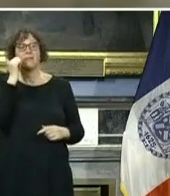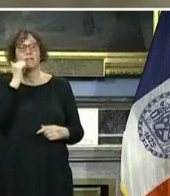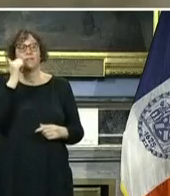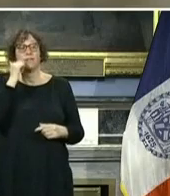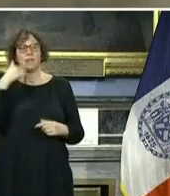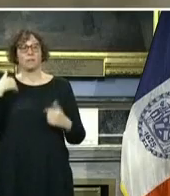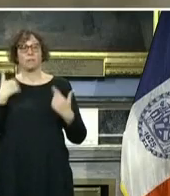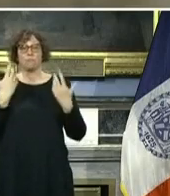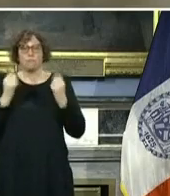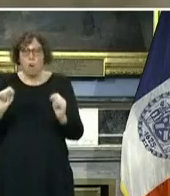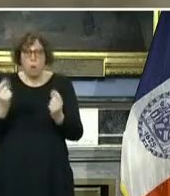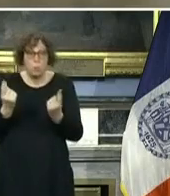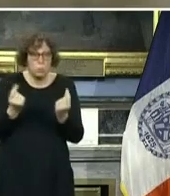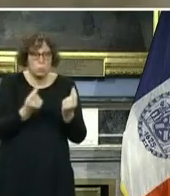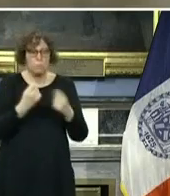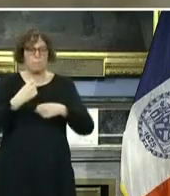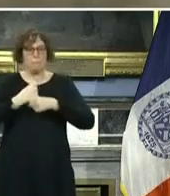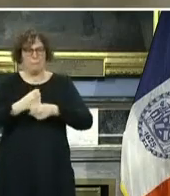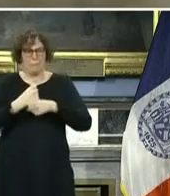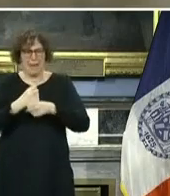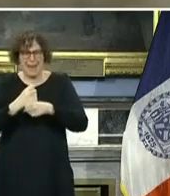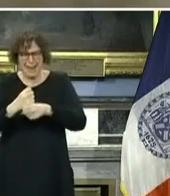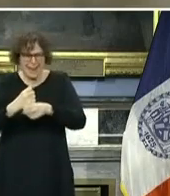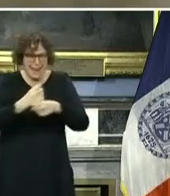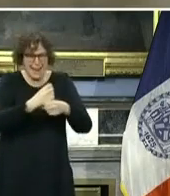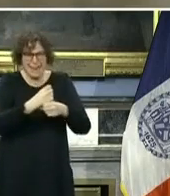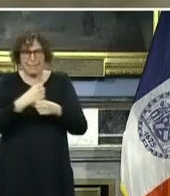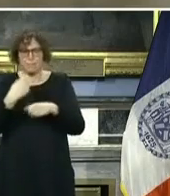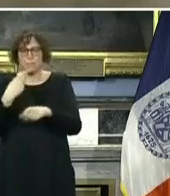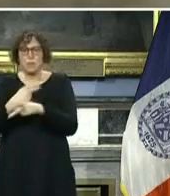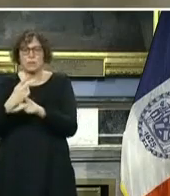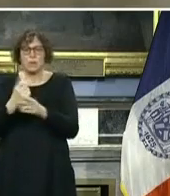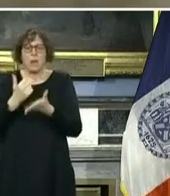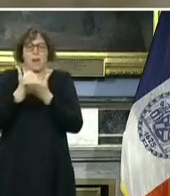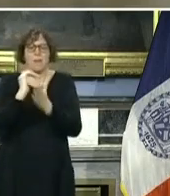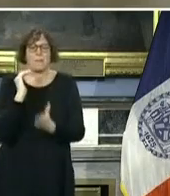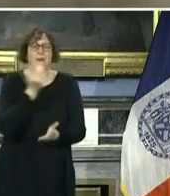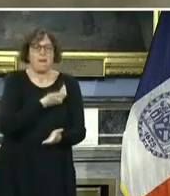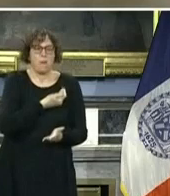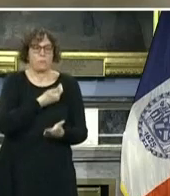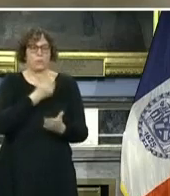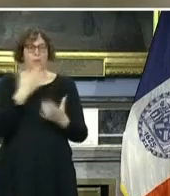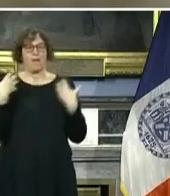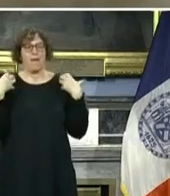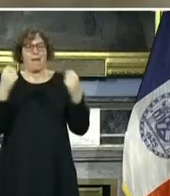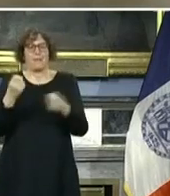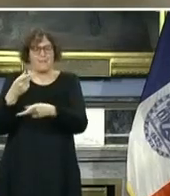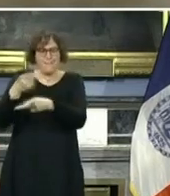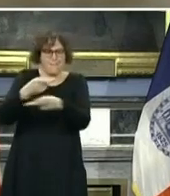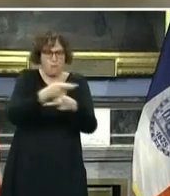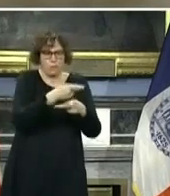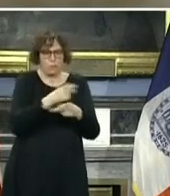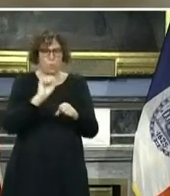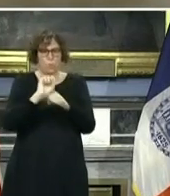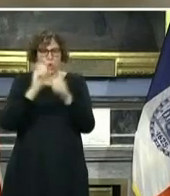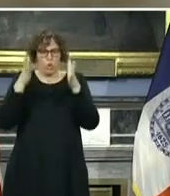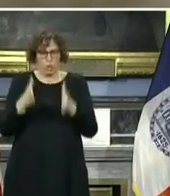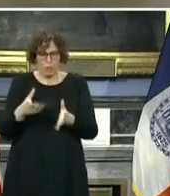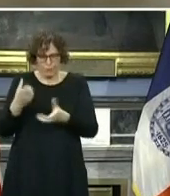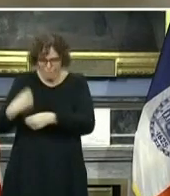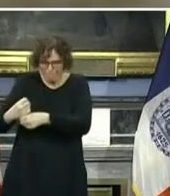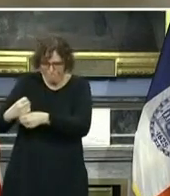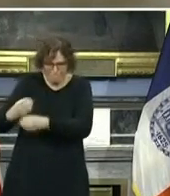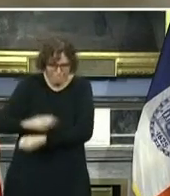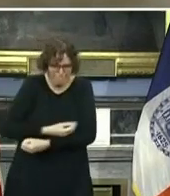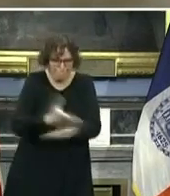communities. People who have made a far bigger sacrifice than we could ever imagine. This is no different. So with that, I'd